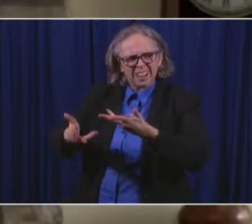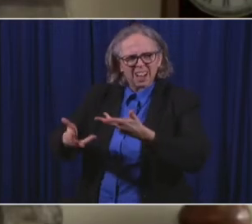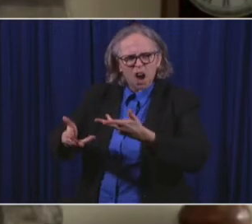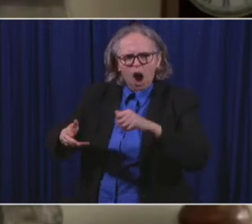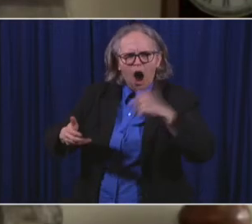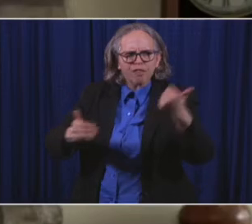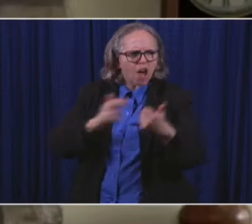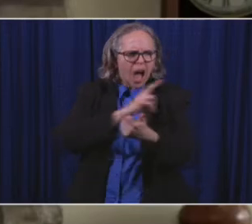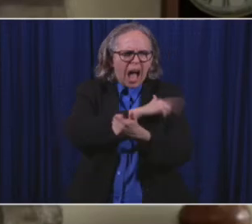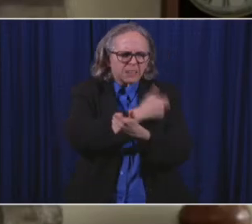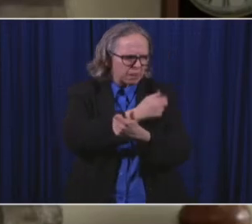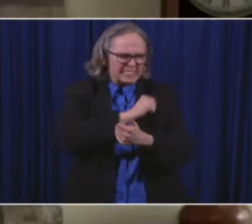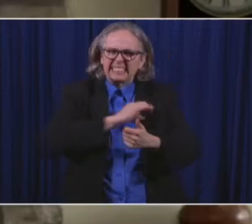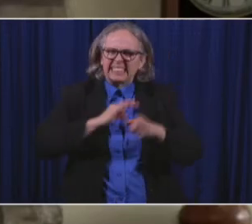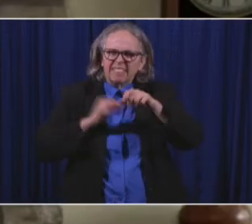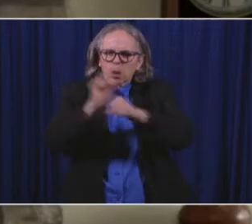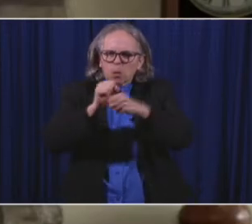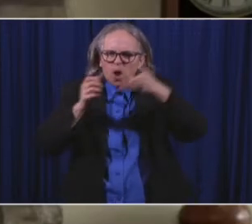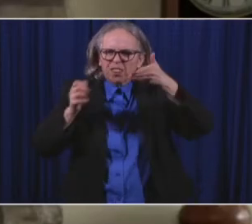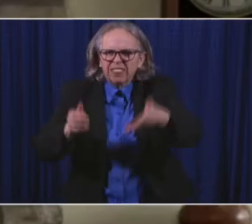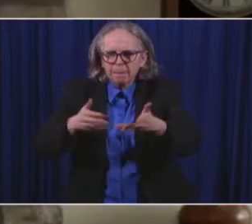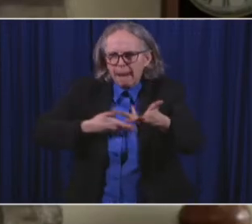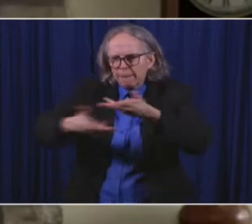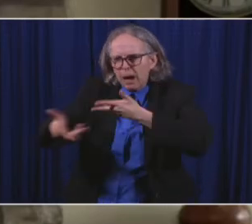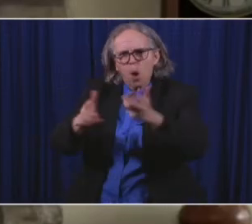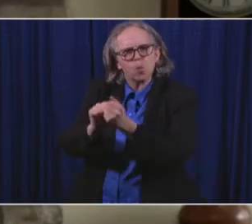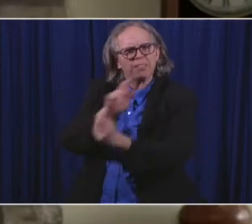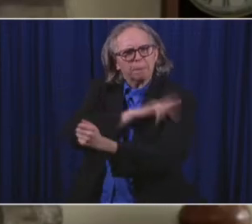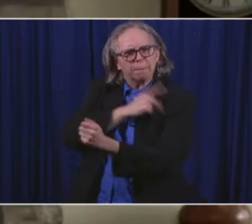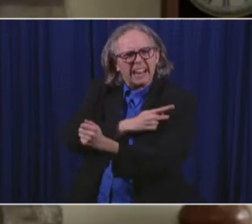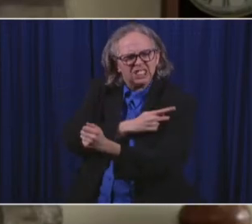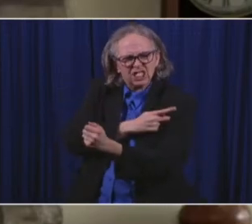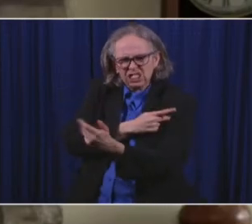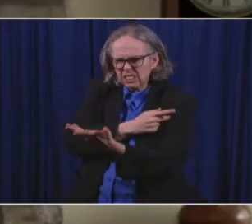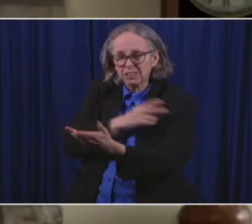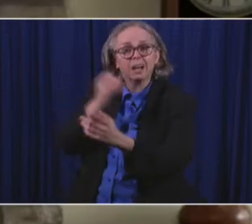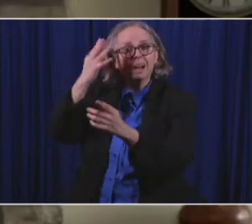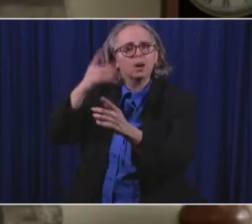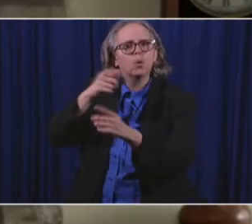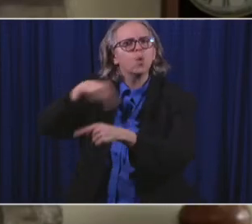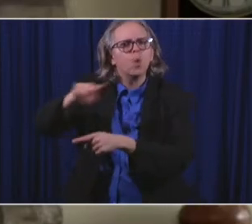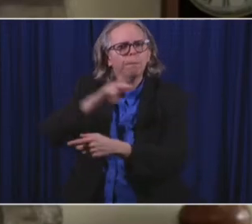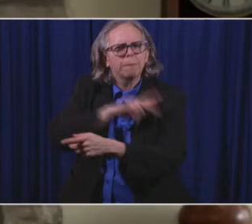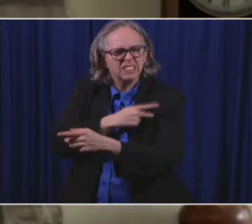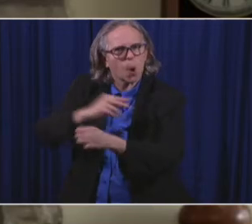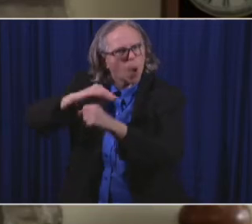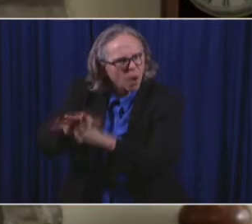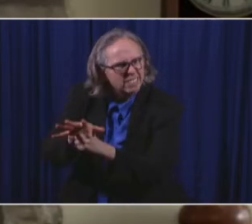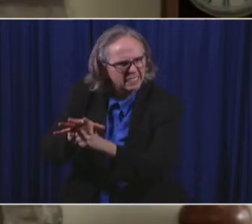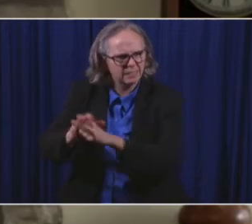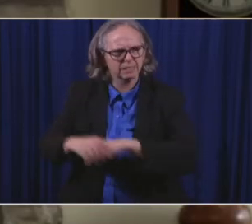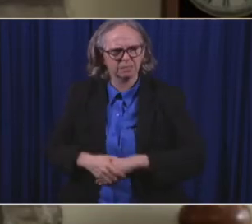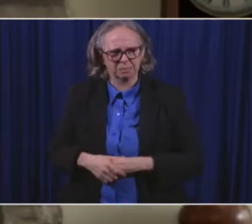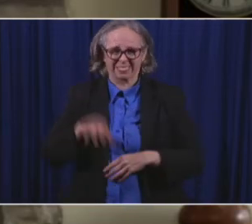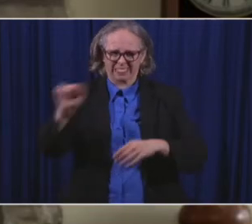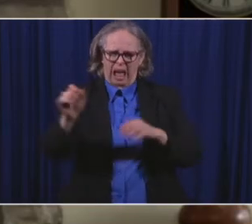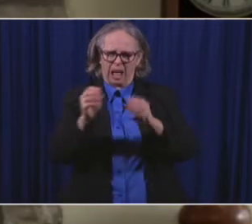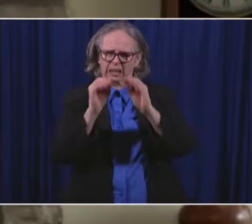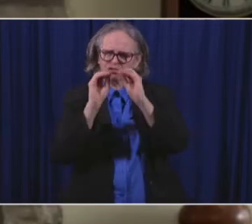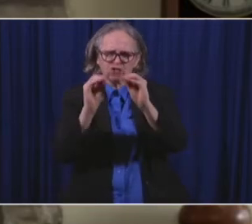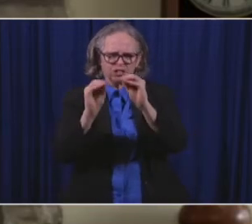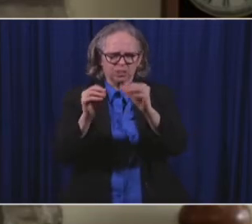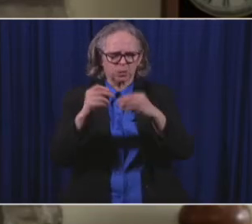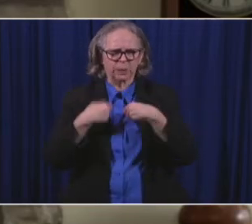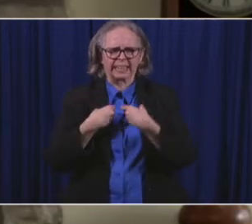with someone who has COVID. So that instructions will be given to the hospitals, and then they will work off of